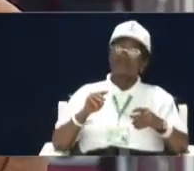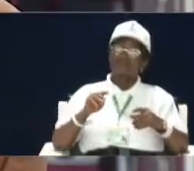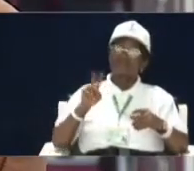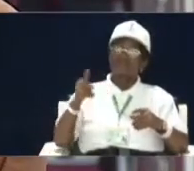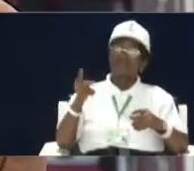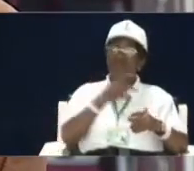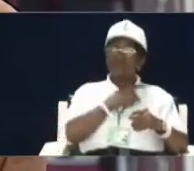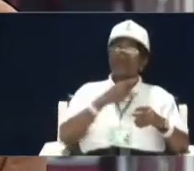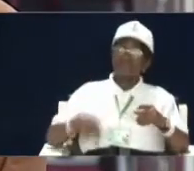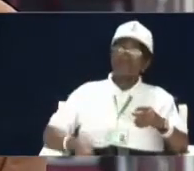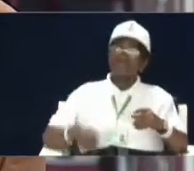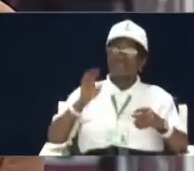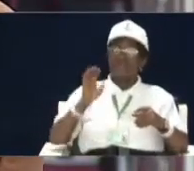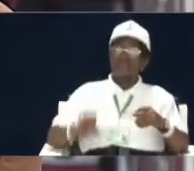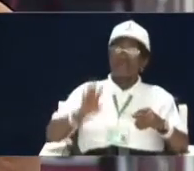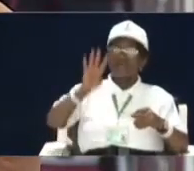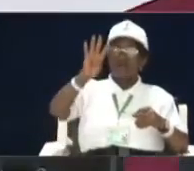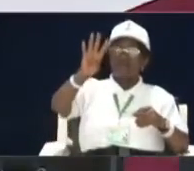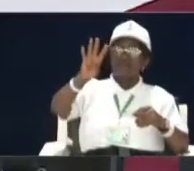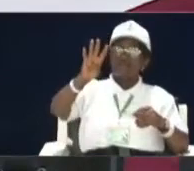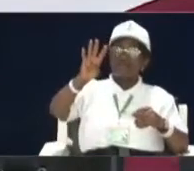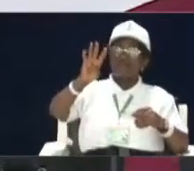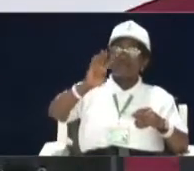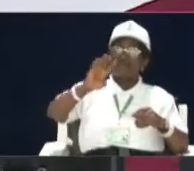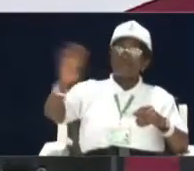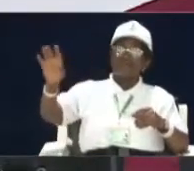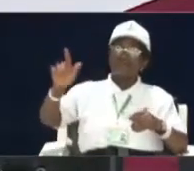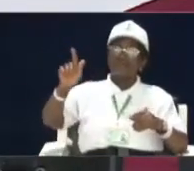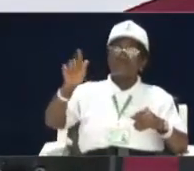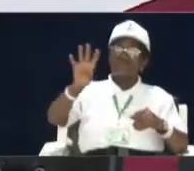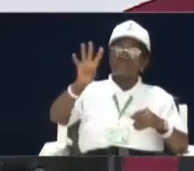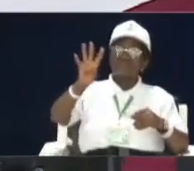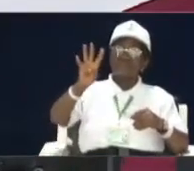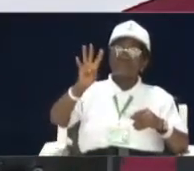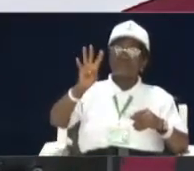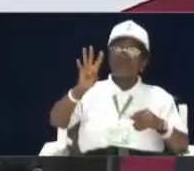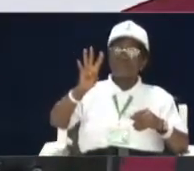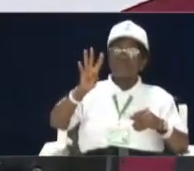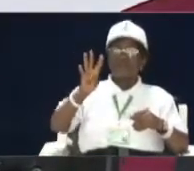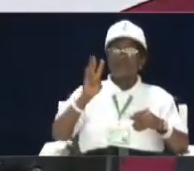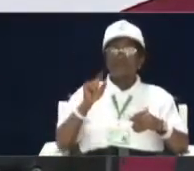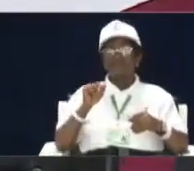2 Kings chapter 4, verse 24,